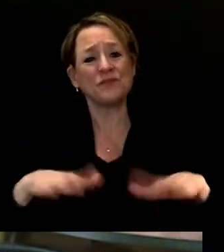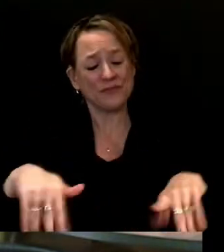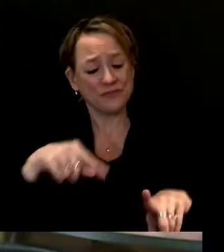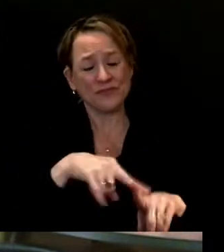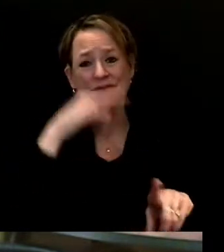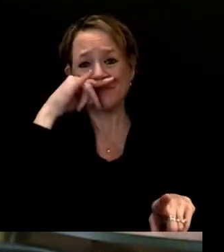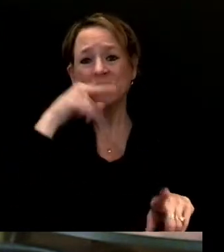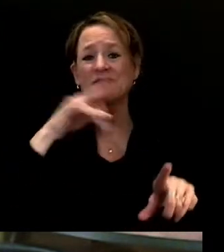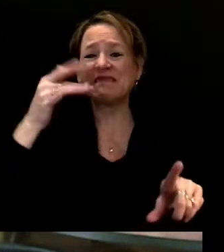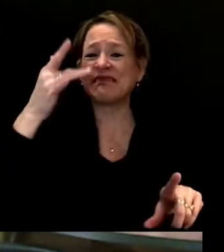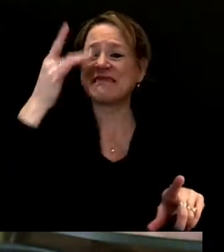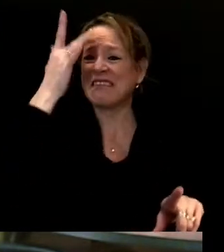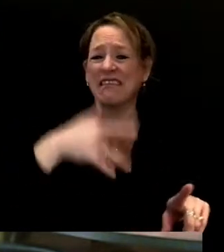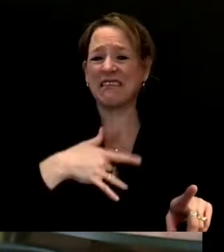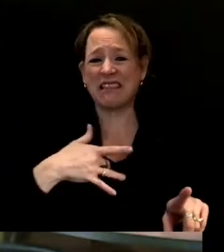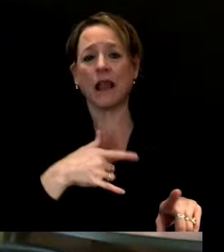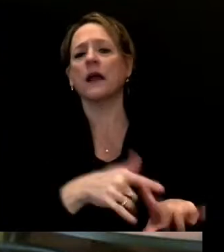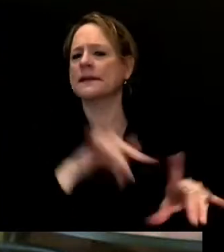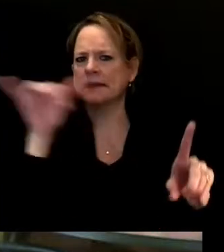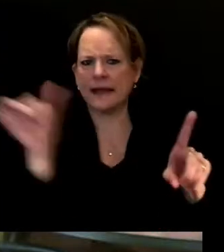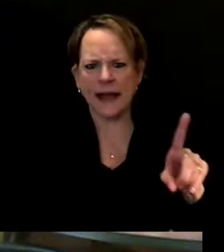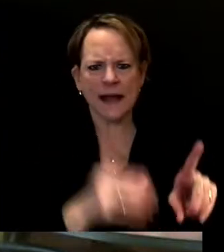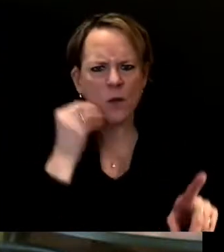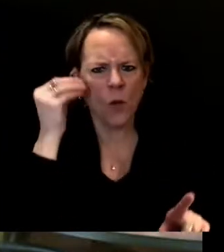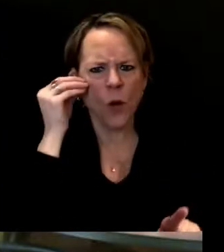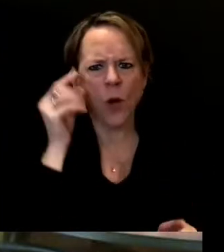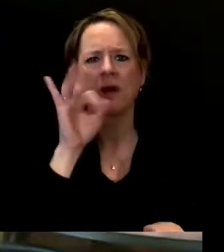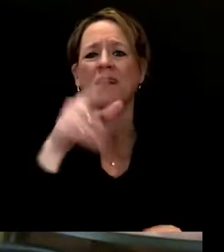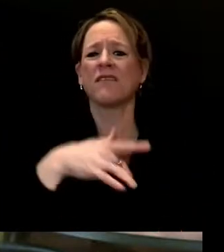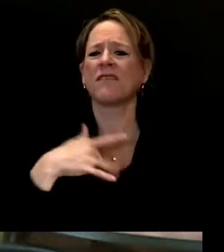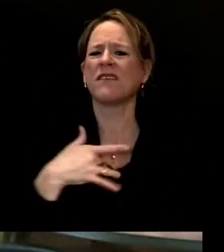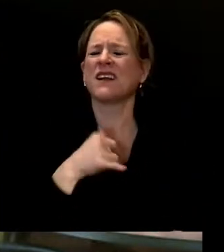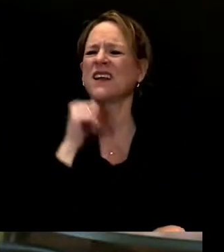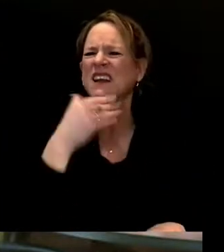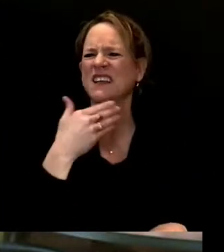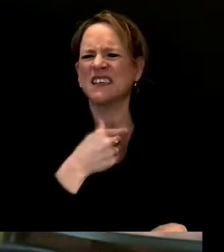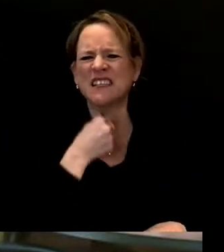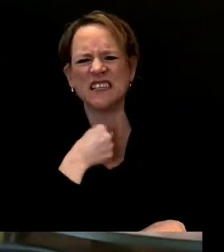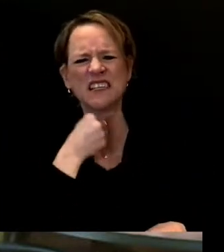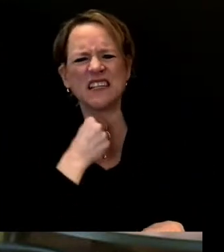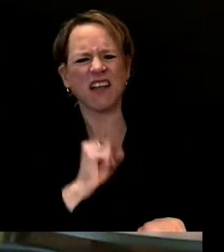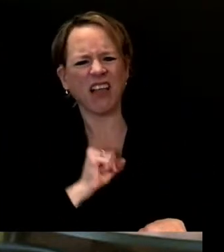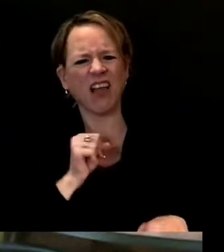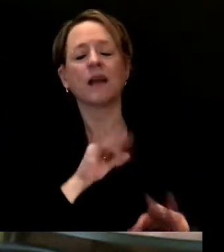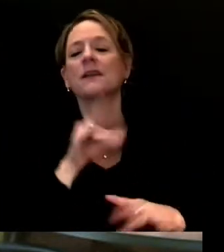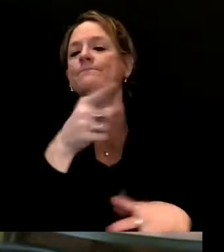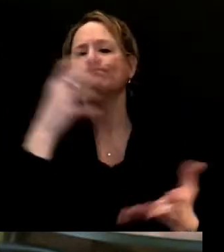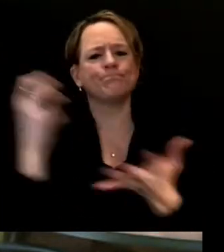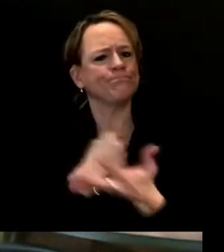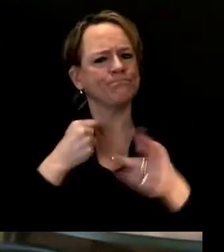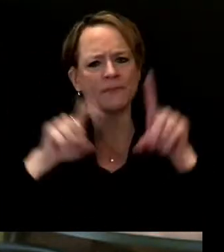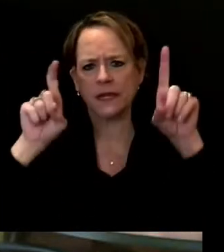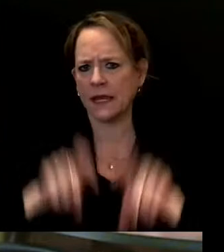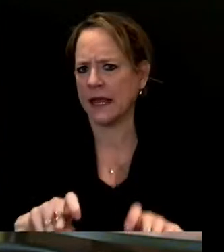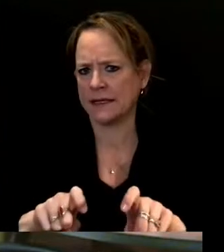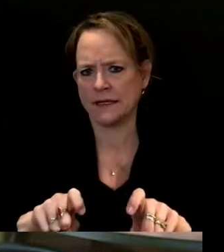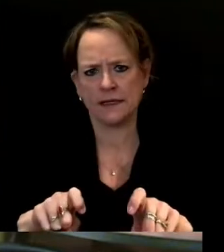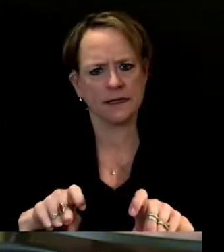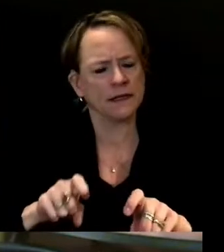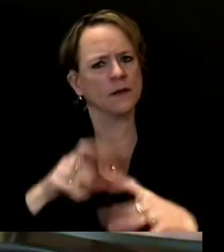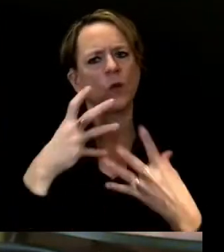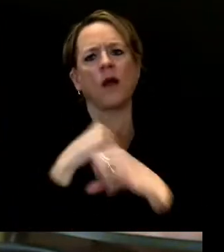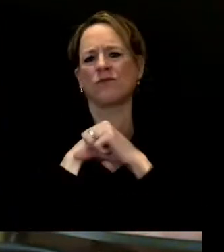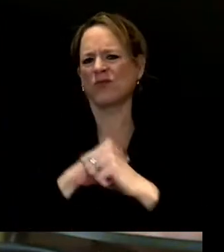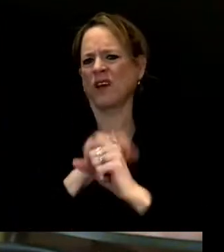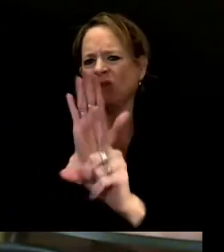experiencing symptoms. Taking these steps will protect your health. It will protect the health of those you care about. It will protect